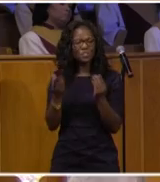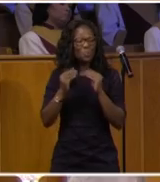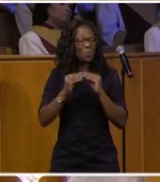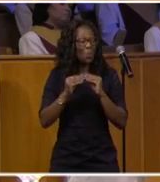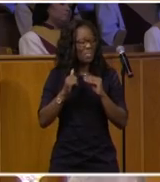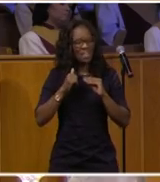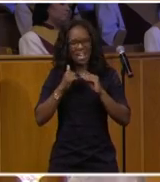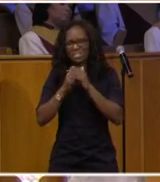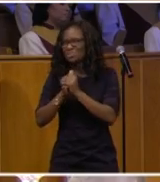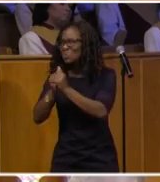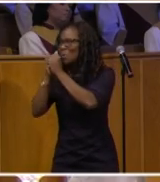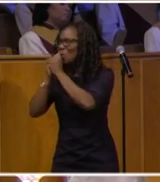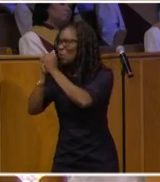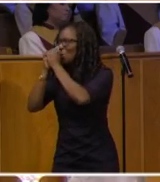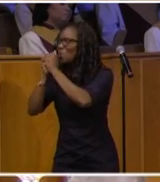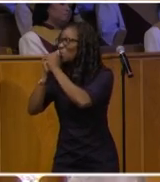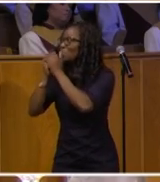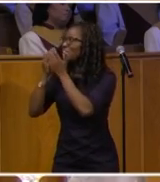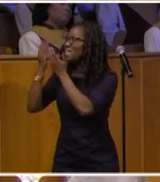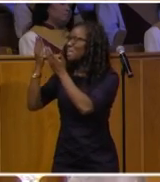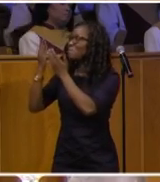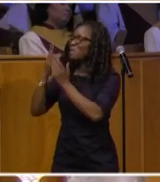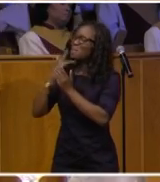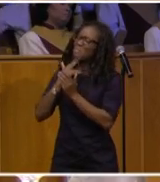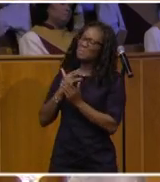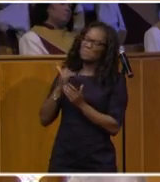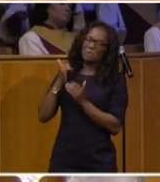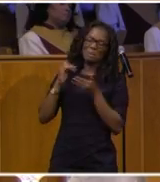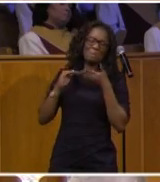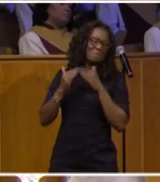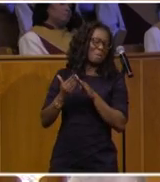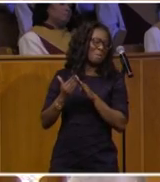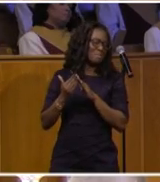I serve him, the sweeter he grows.